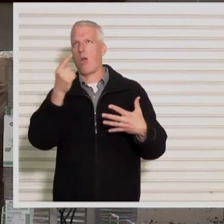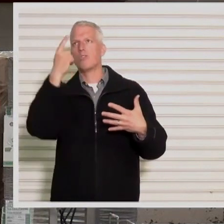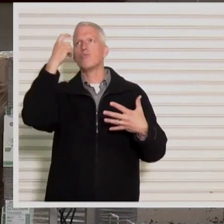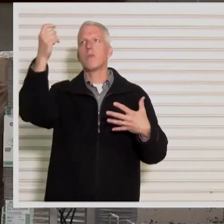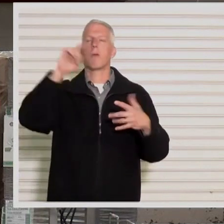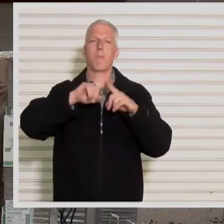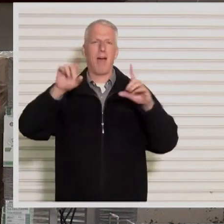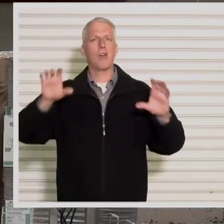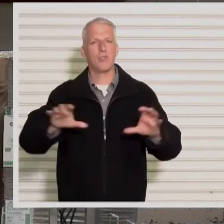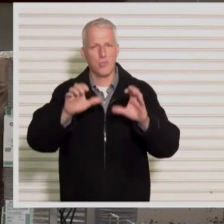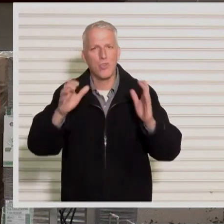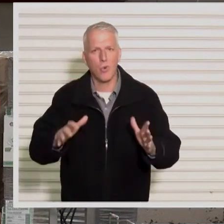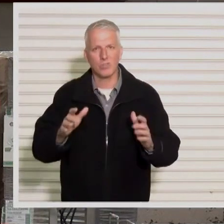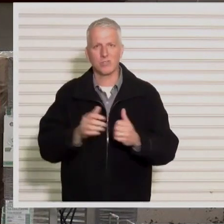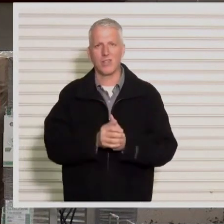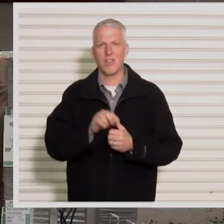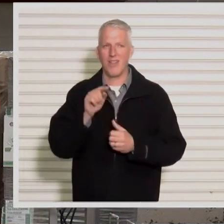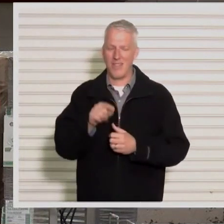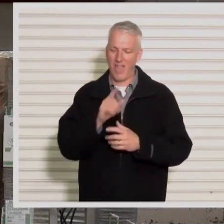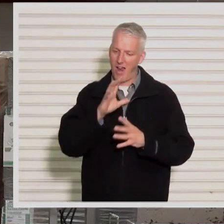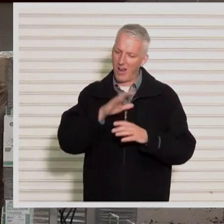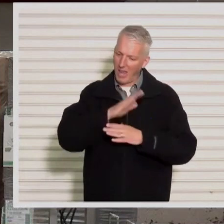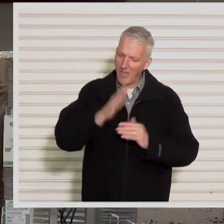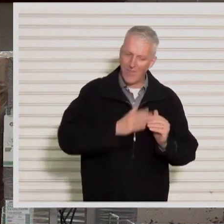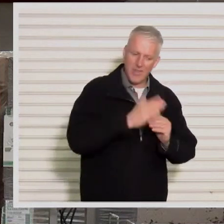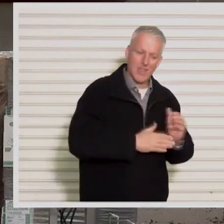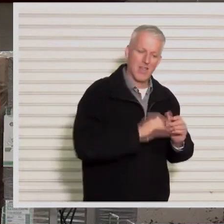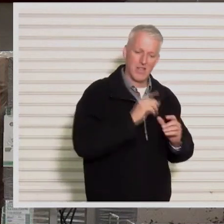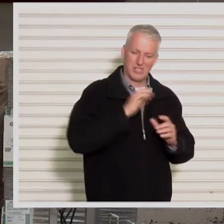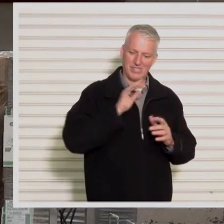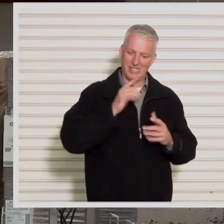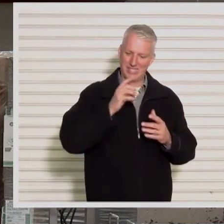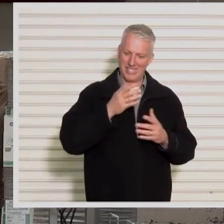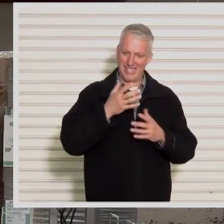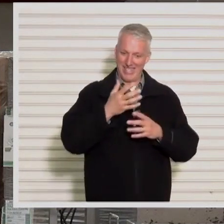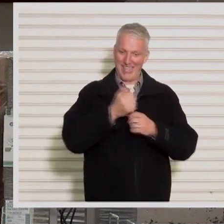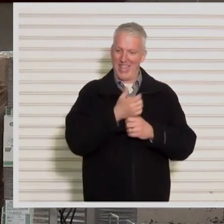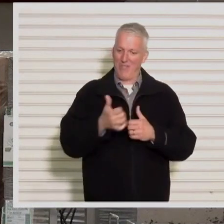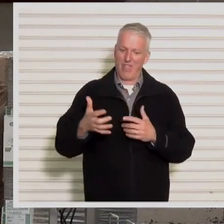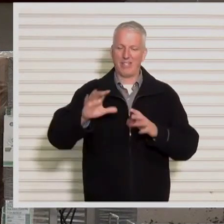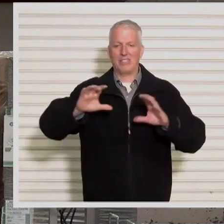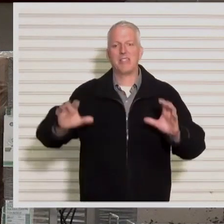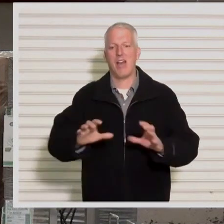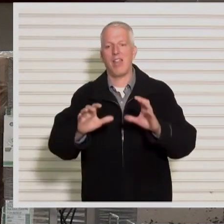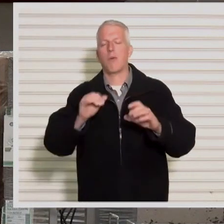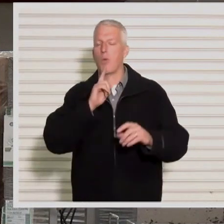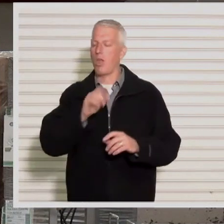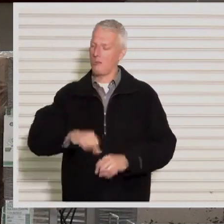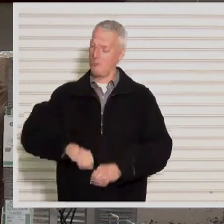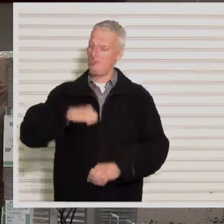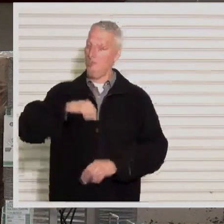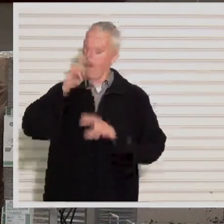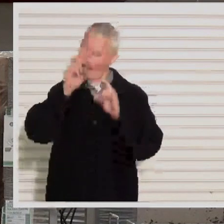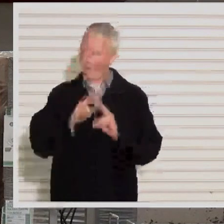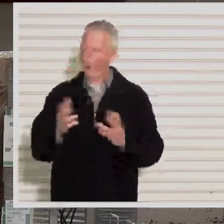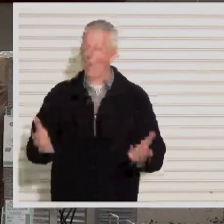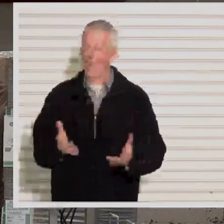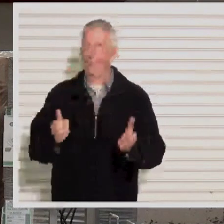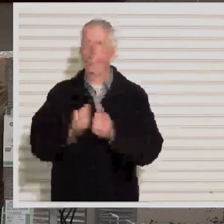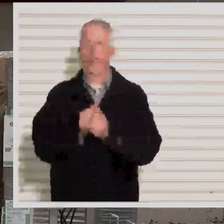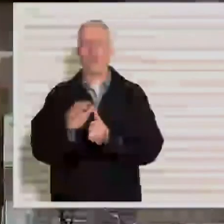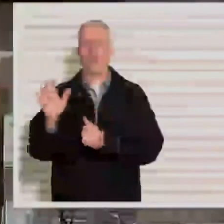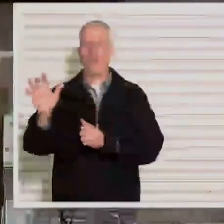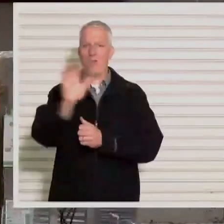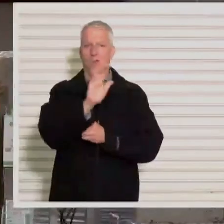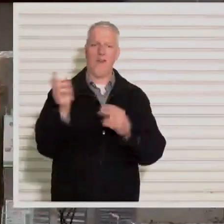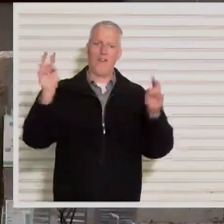doers. They get it, and they're getting things done. We're really honored and proud to be here in the Valley, and thank each